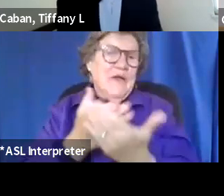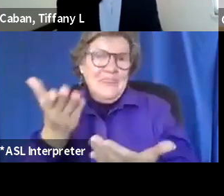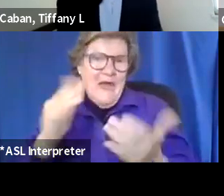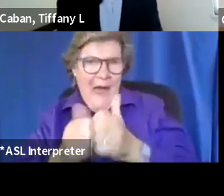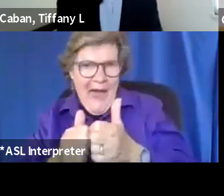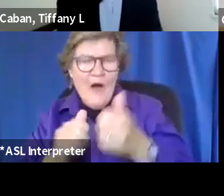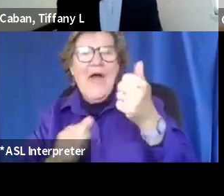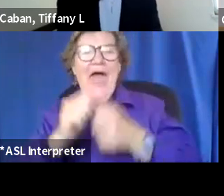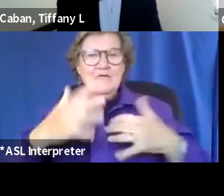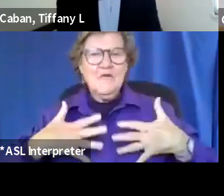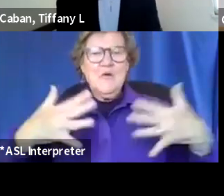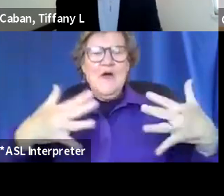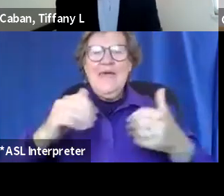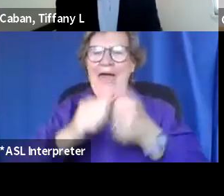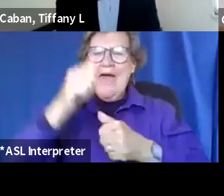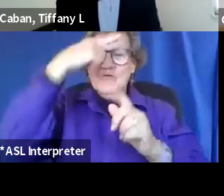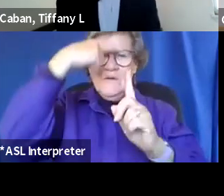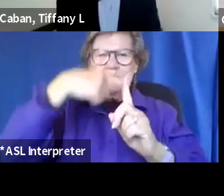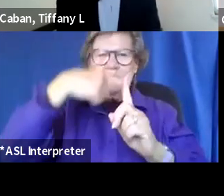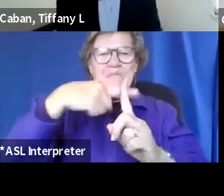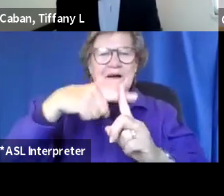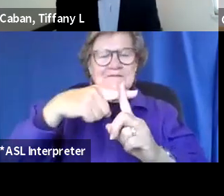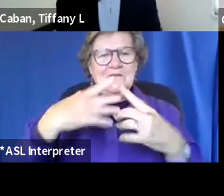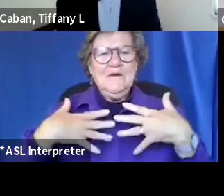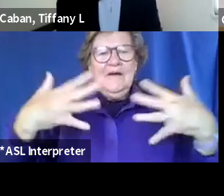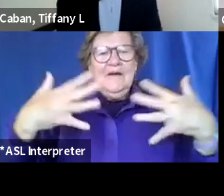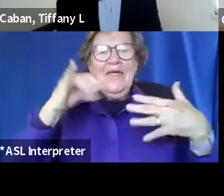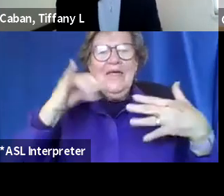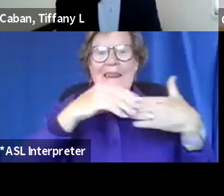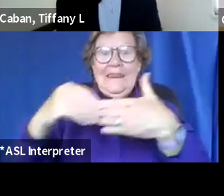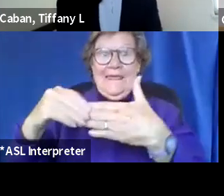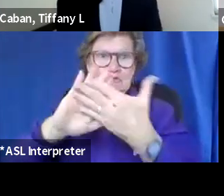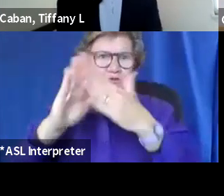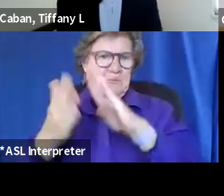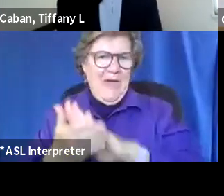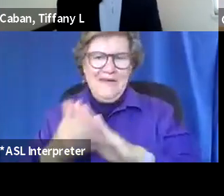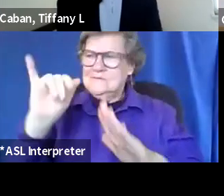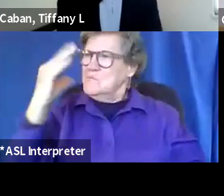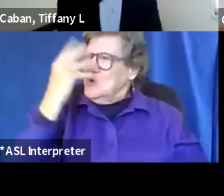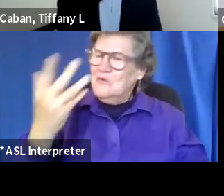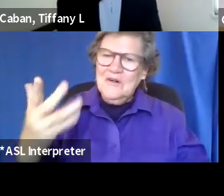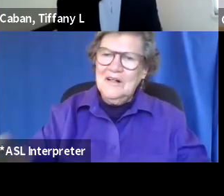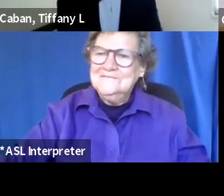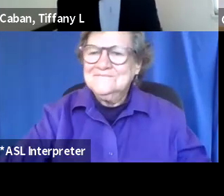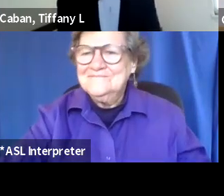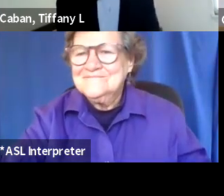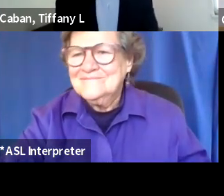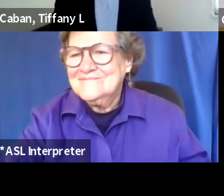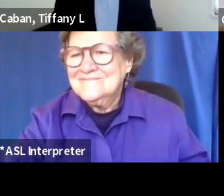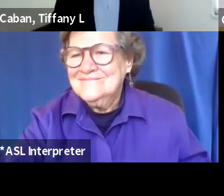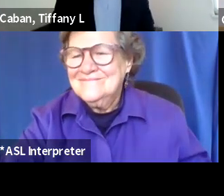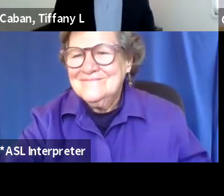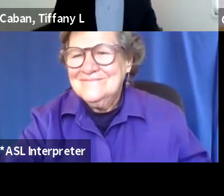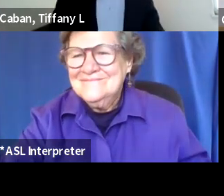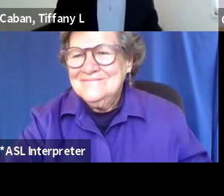Every positive affirmation is a karmic chain of events that leads to peace, 100%. Beautiful. Here, we'll switch interpreters